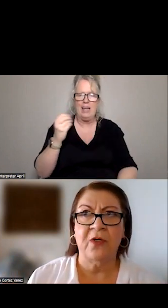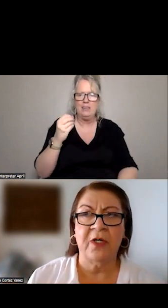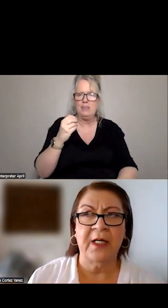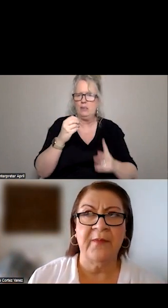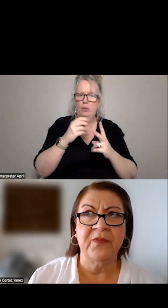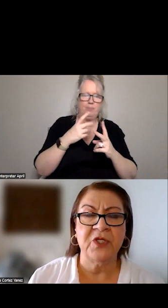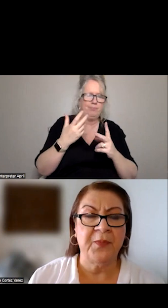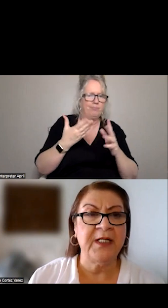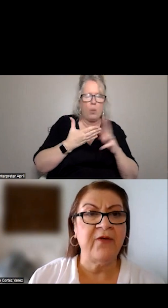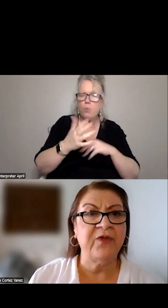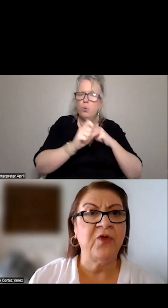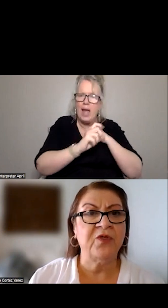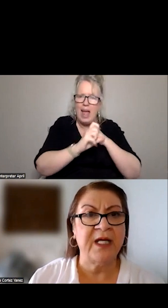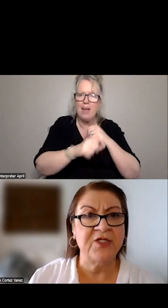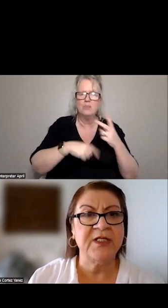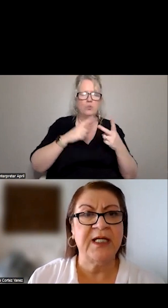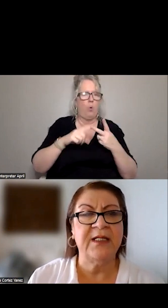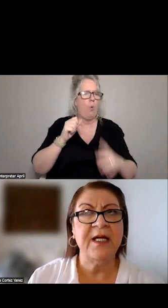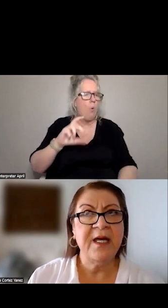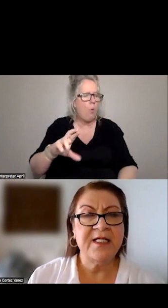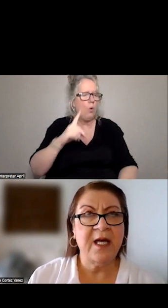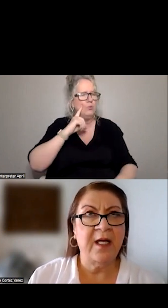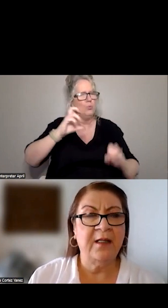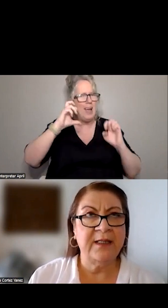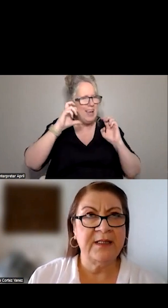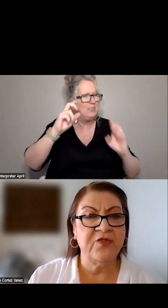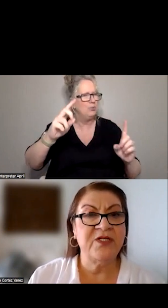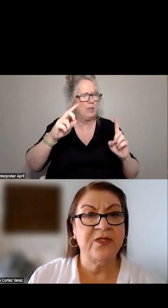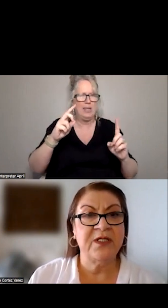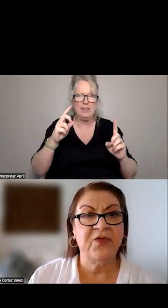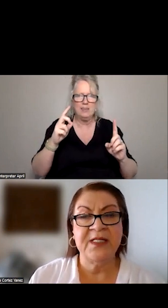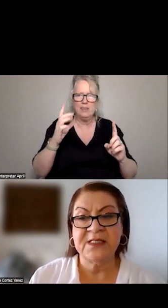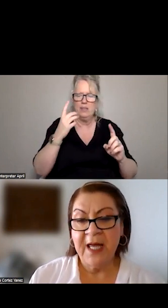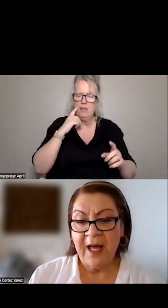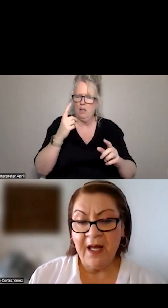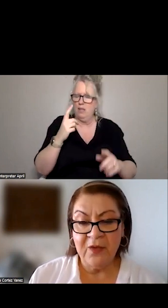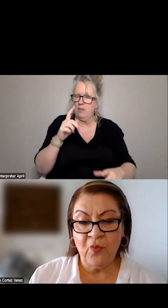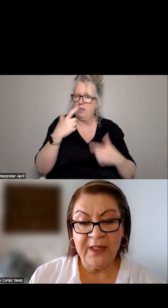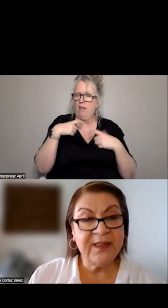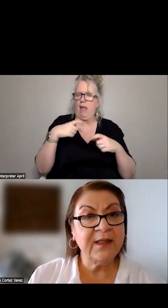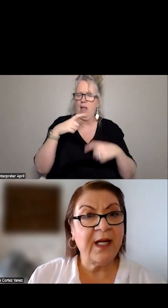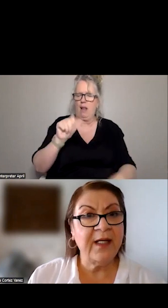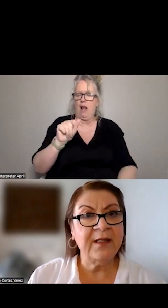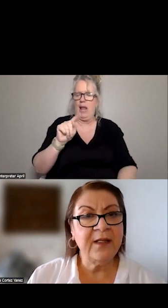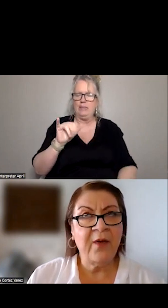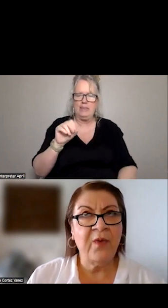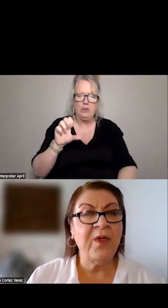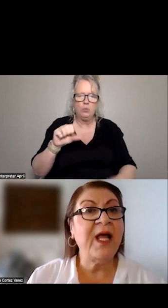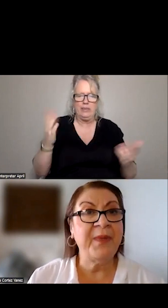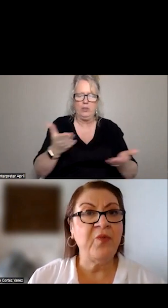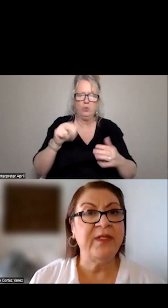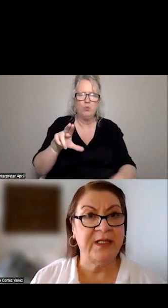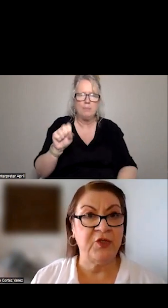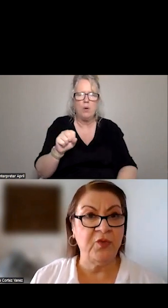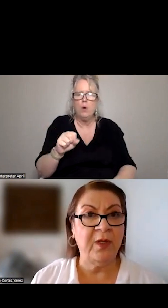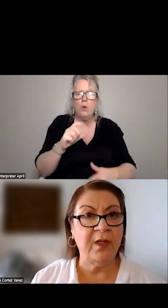ads or to put it out there to educate Latinos here in the U.S. on what the line, what